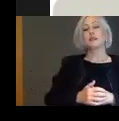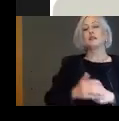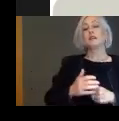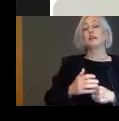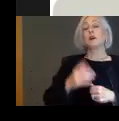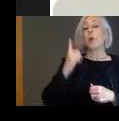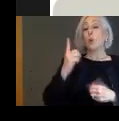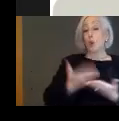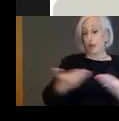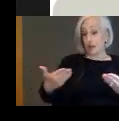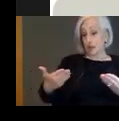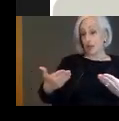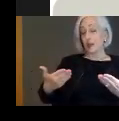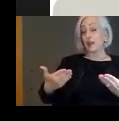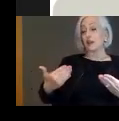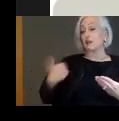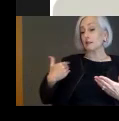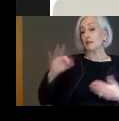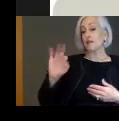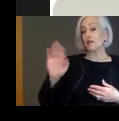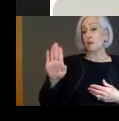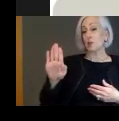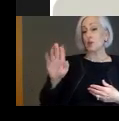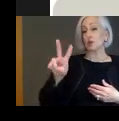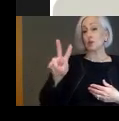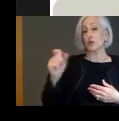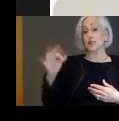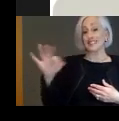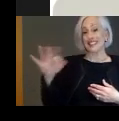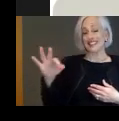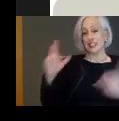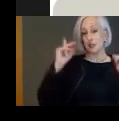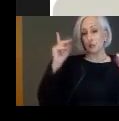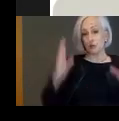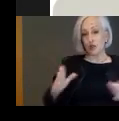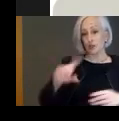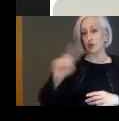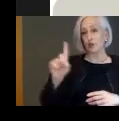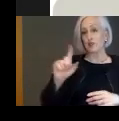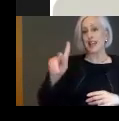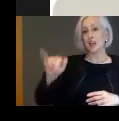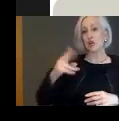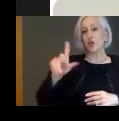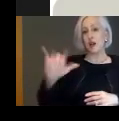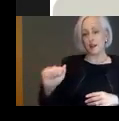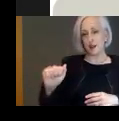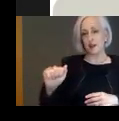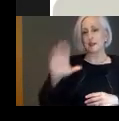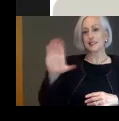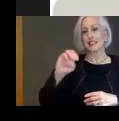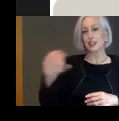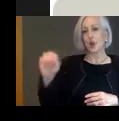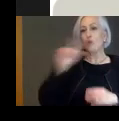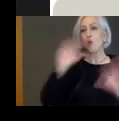in February of 2019, Professor Zachariah, who was the CEO of the Ghana National Ambulance Service,